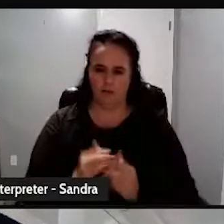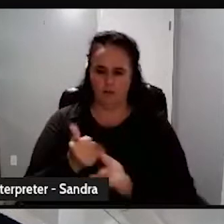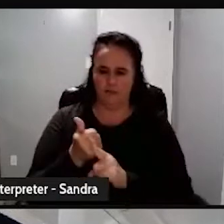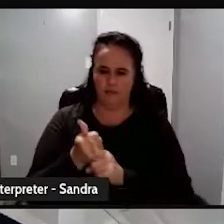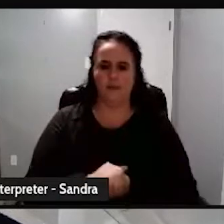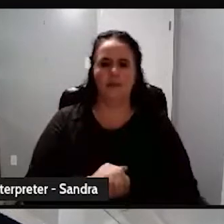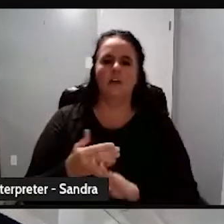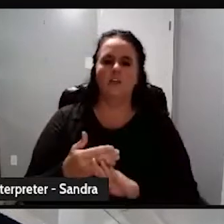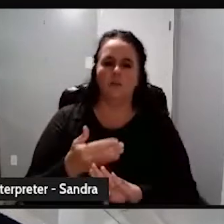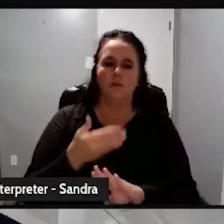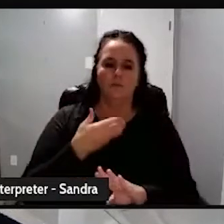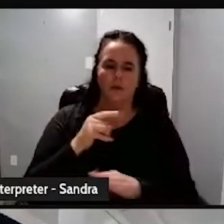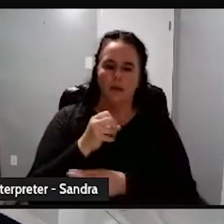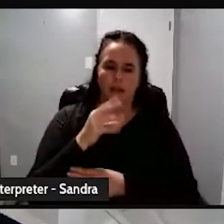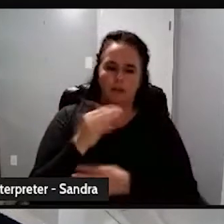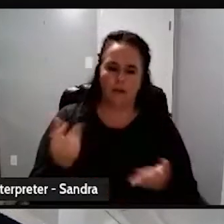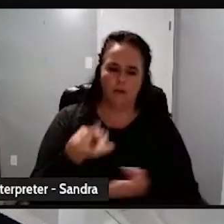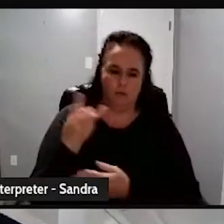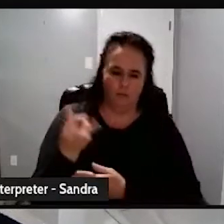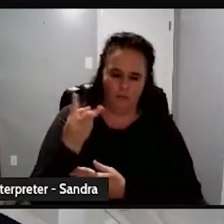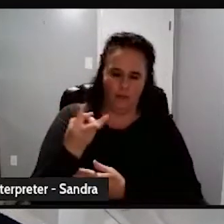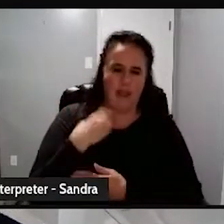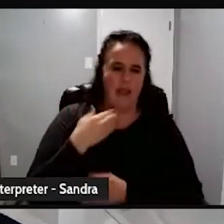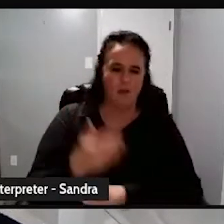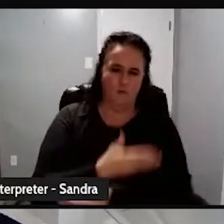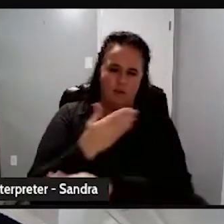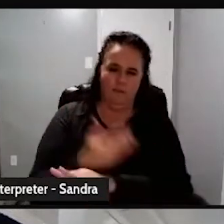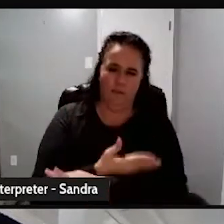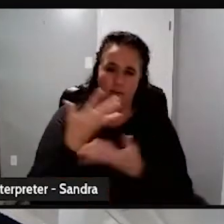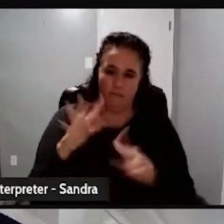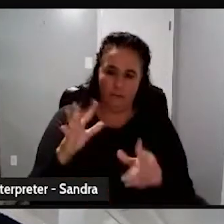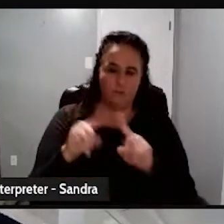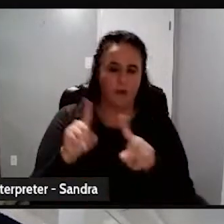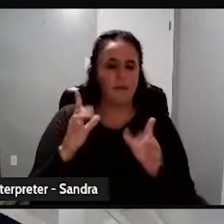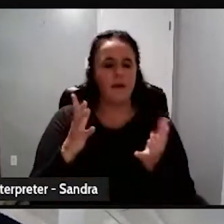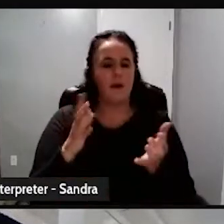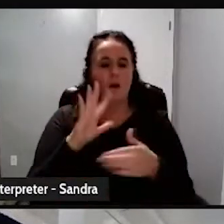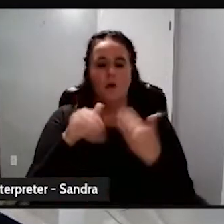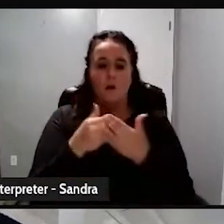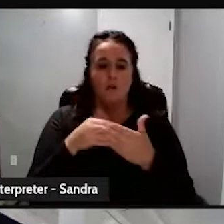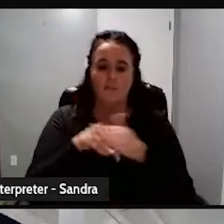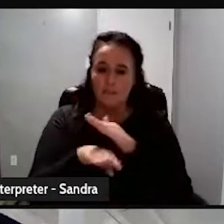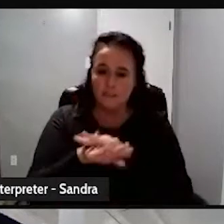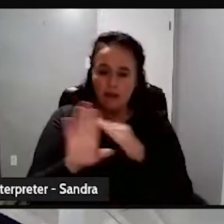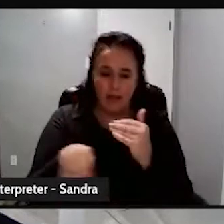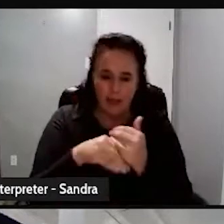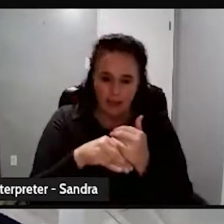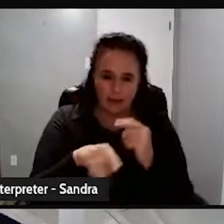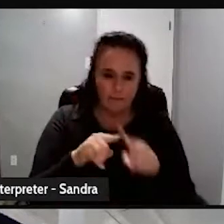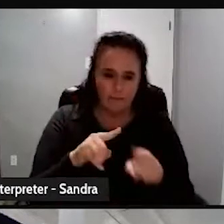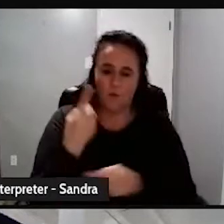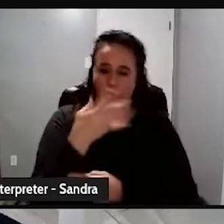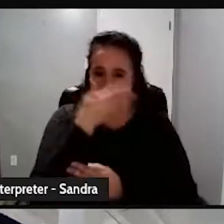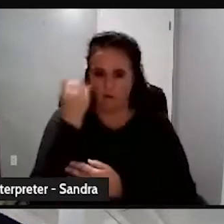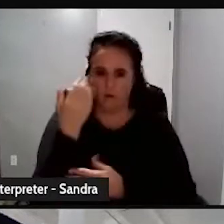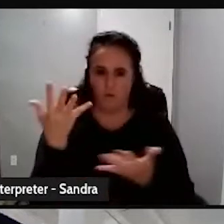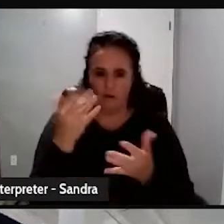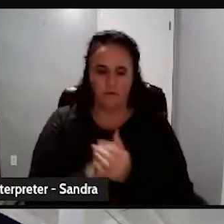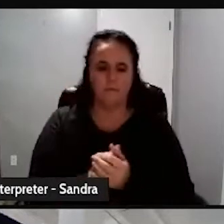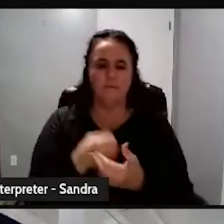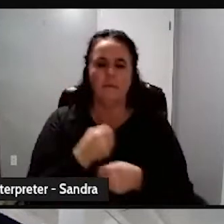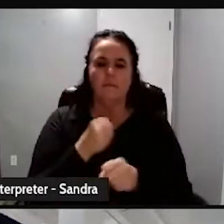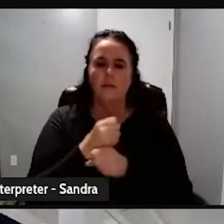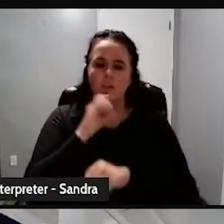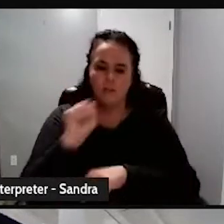renovation done, and of course, all of the appropriate accessibilities were added. The only thing they forgot to do was make the